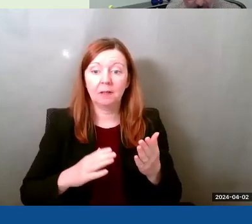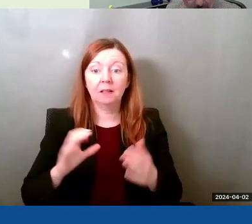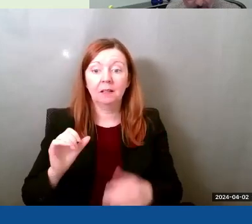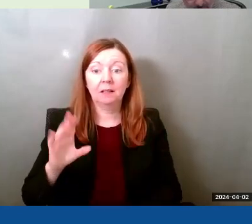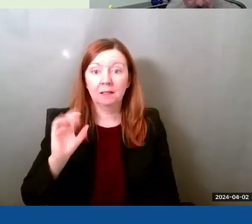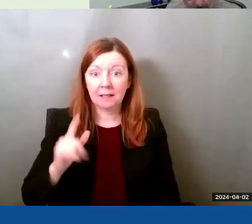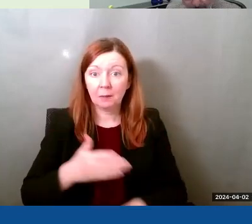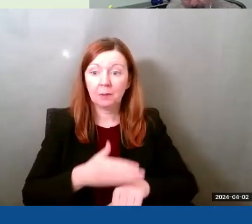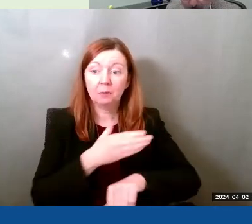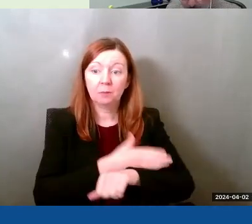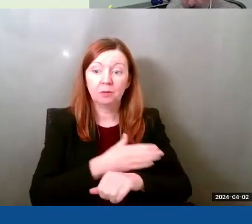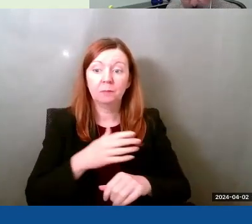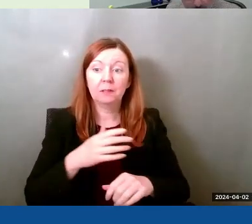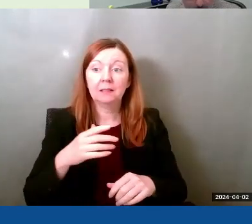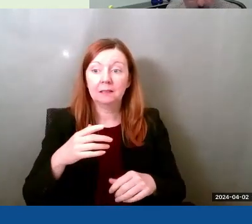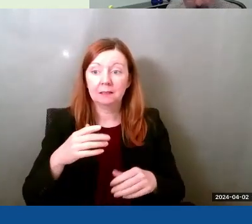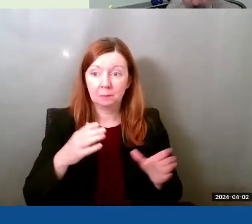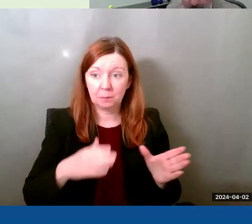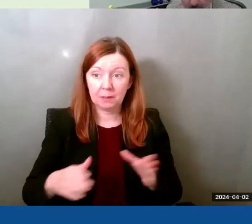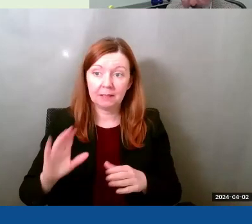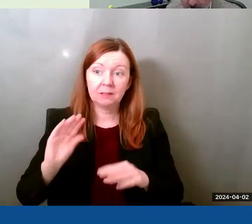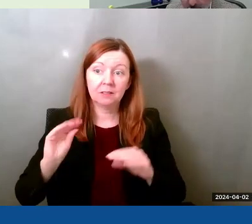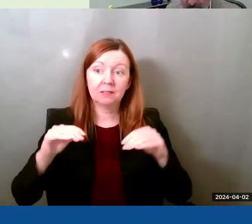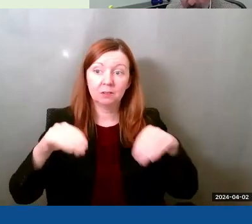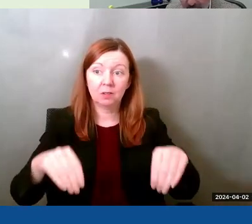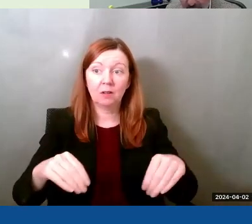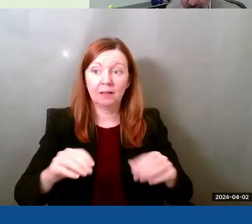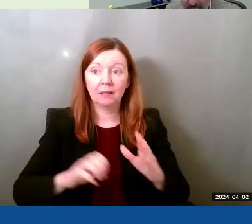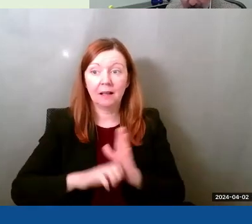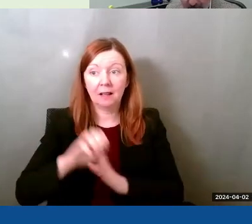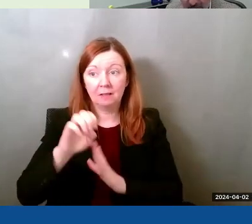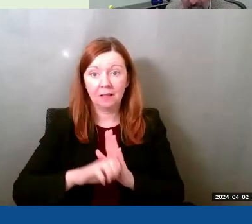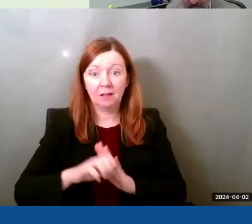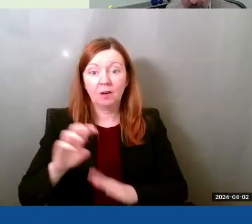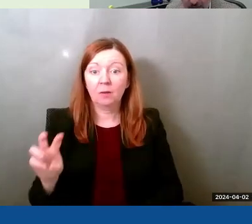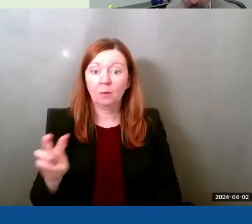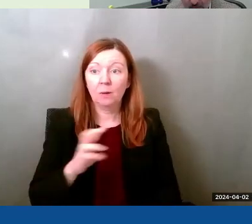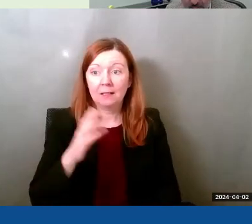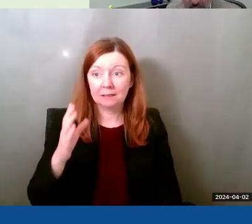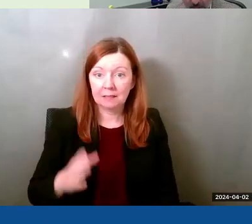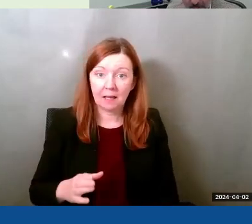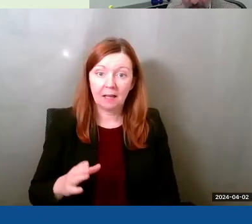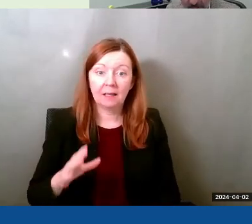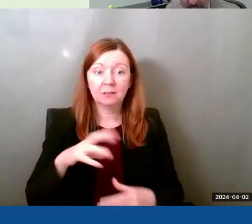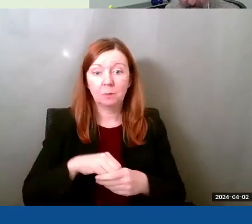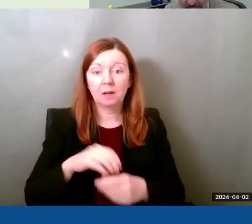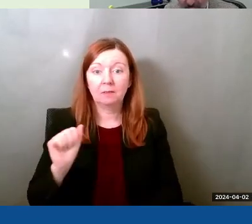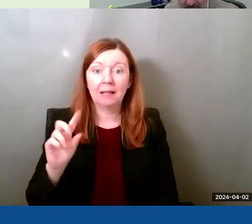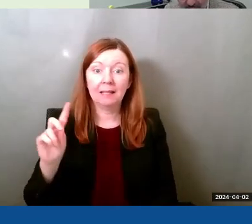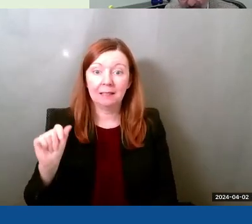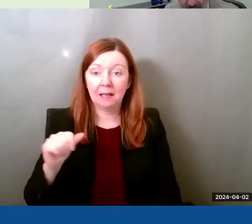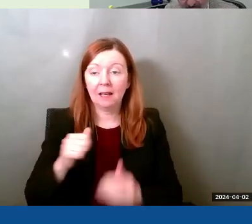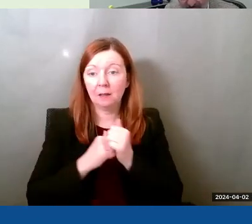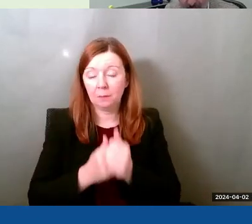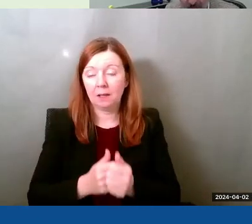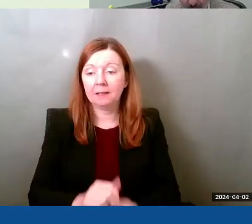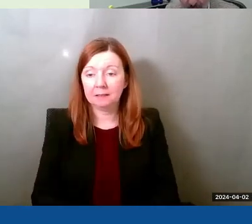think they are installing an elevator just on the west side of 11th Street as part of the ADA compliance that they're working